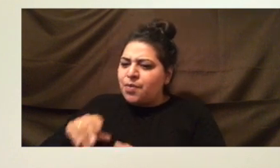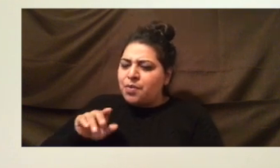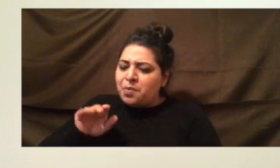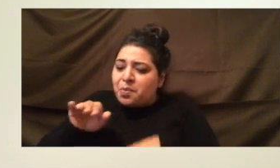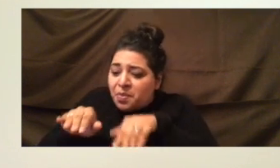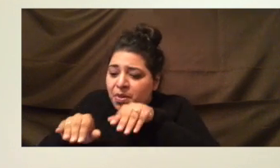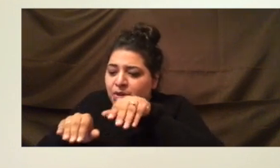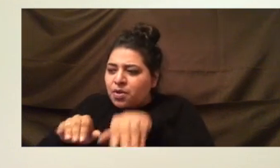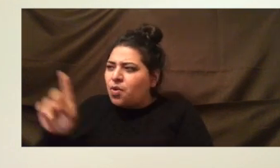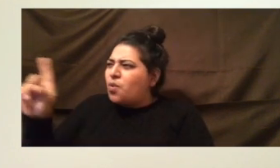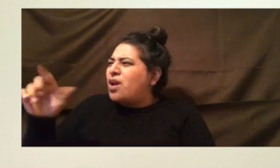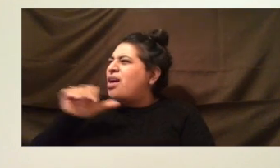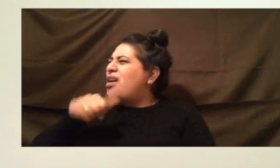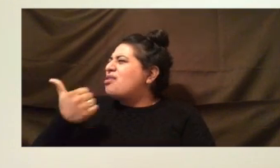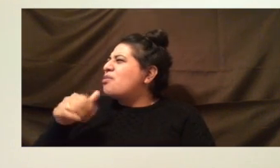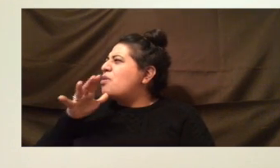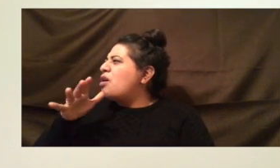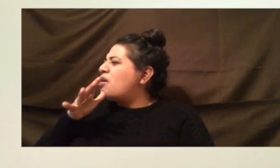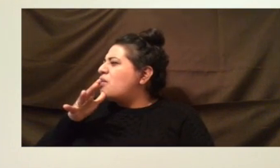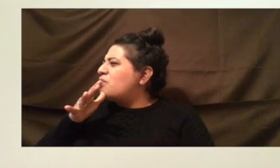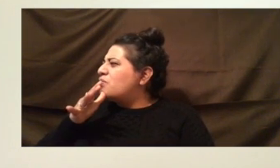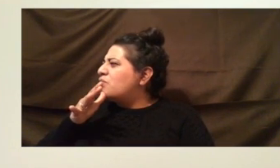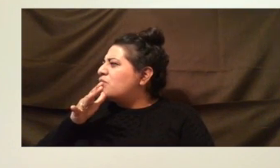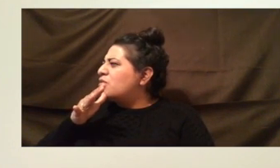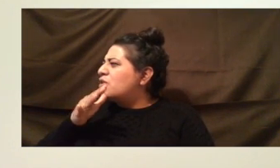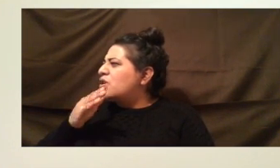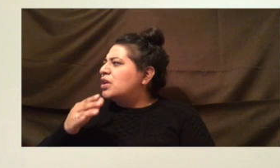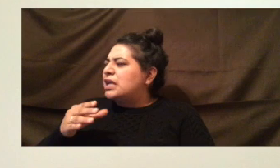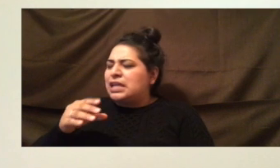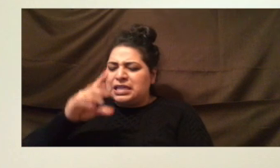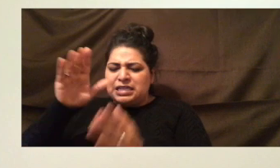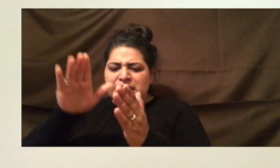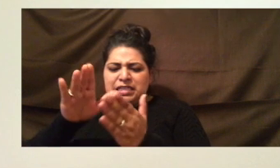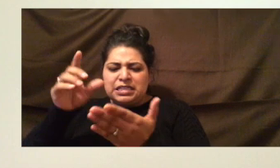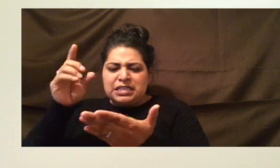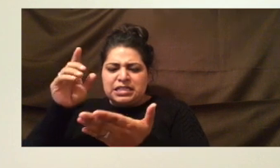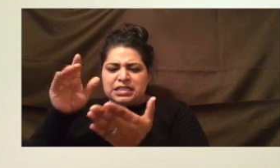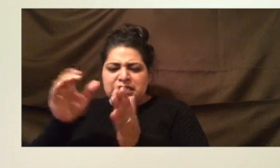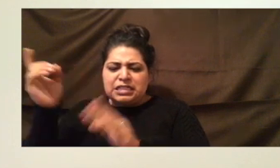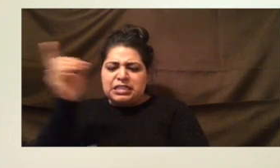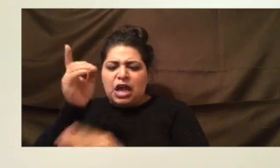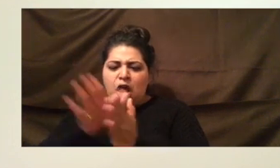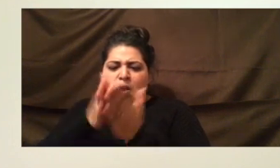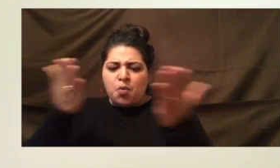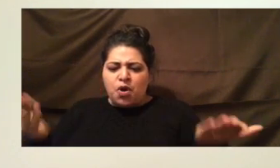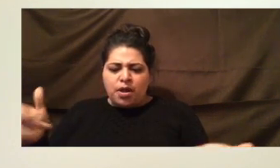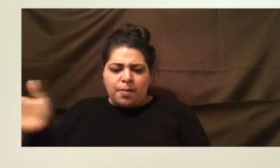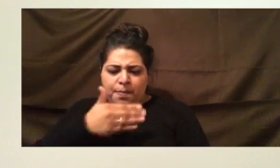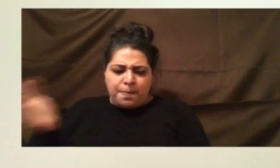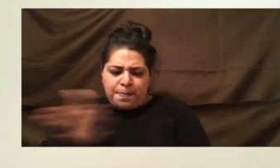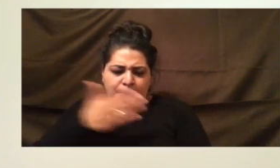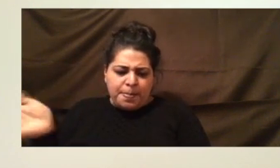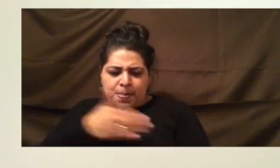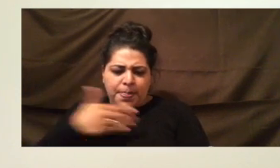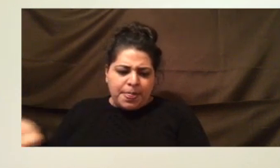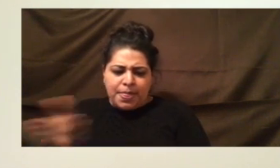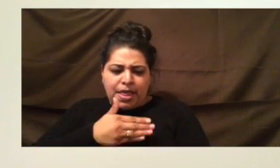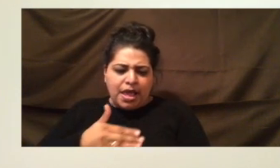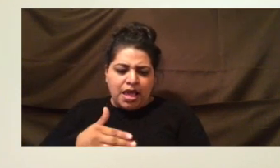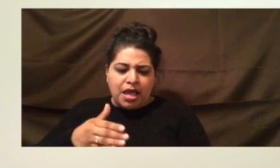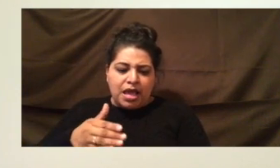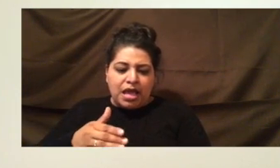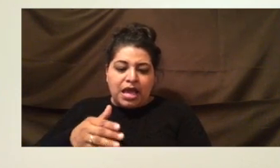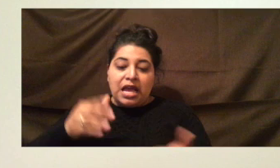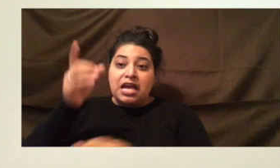nests. Where were the other mothers? Jack took out the dinosaur book. He flipped through the pages. He found a picture of